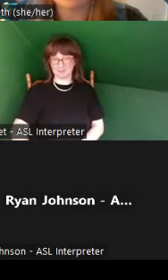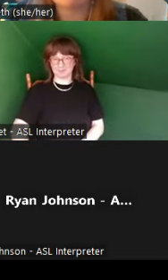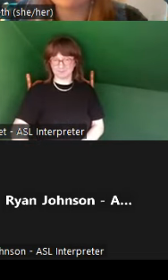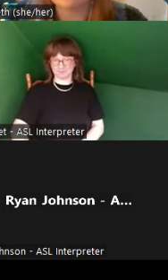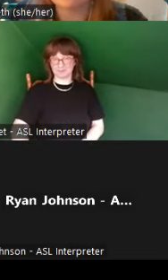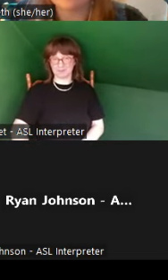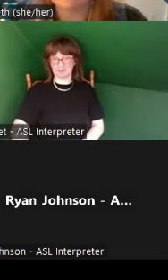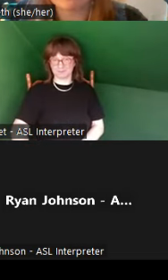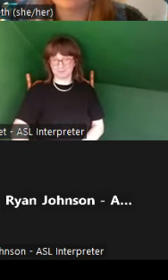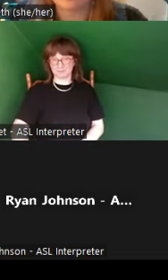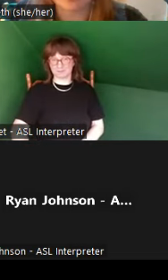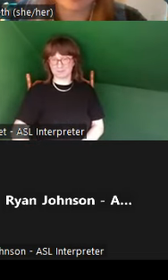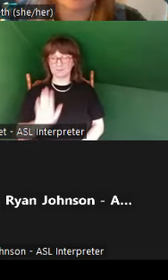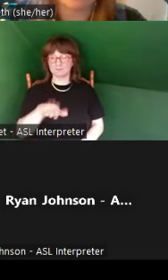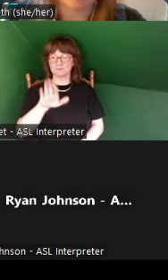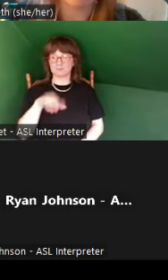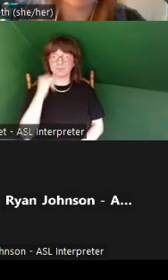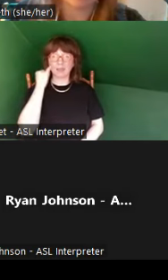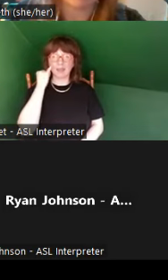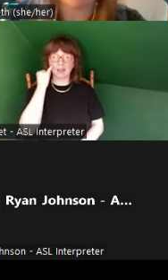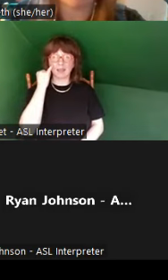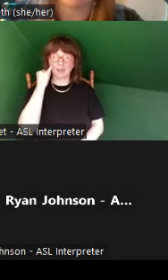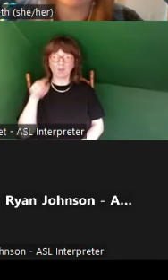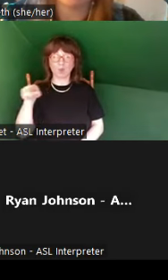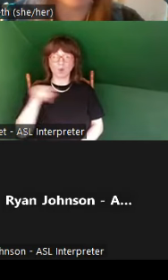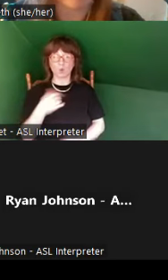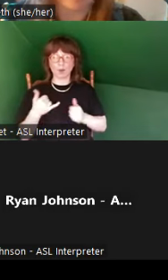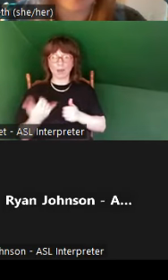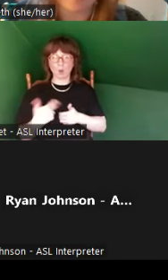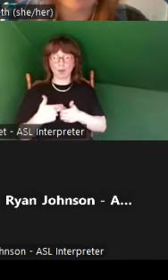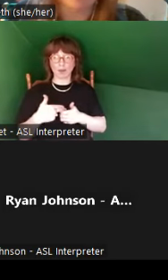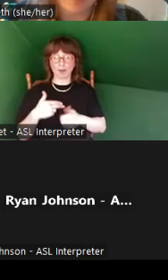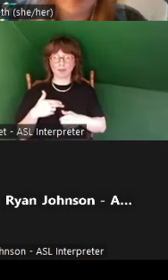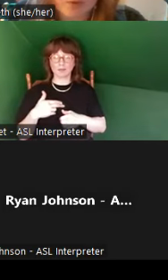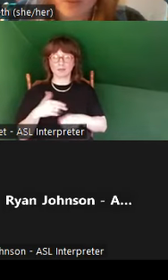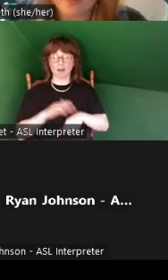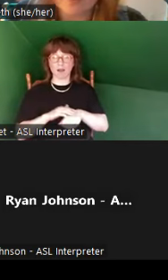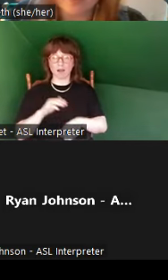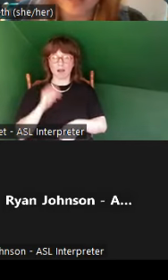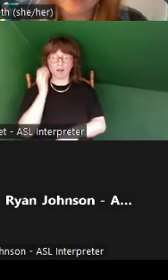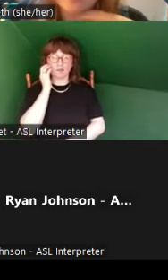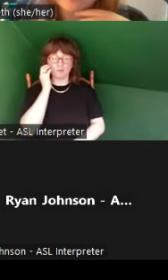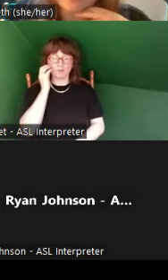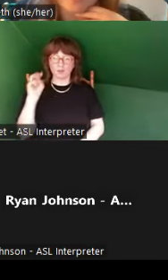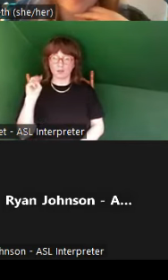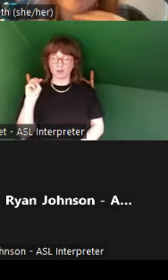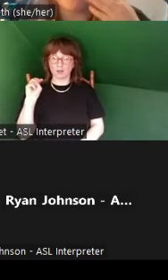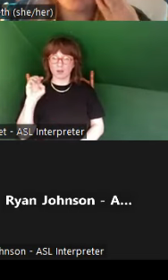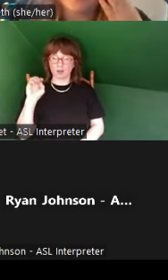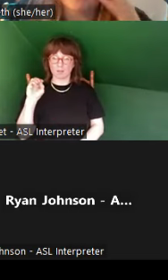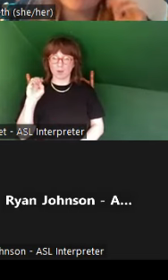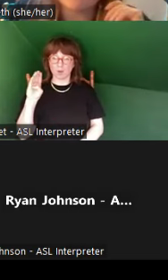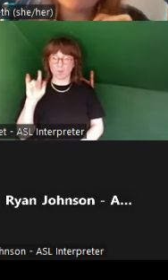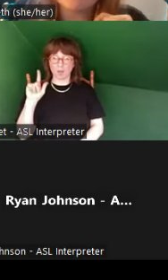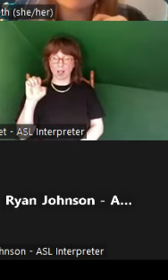Oh, if you're on mobile, you might be having a harder time seeing polls, but that's okay. That was our last poll for the day.